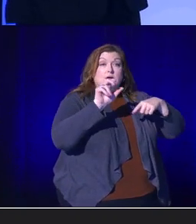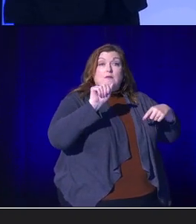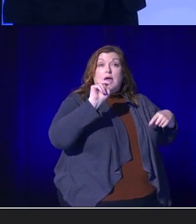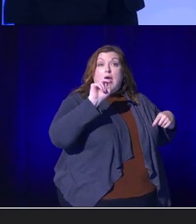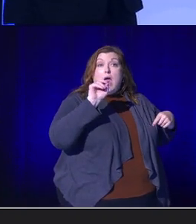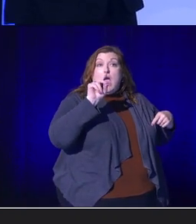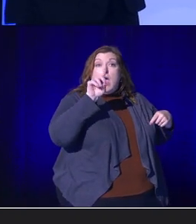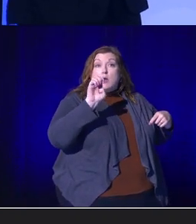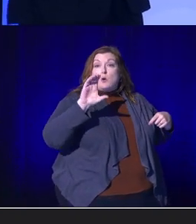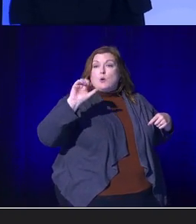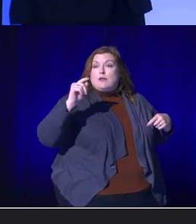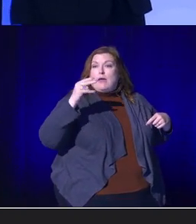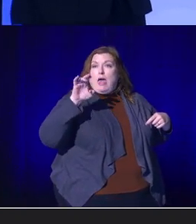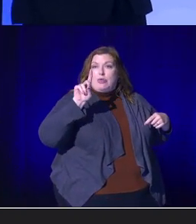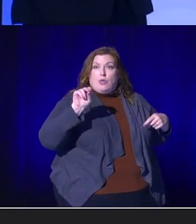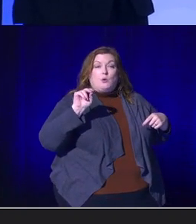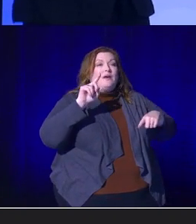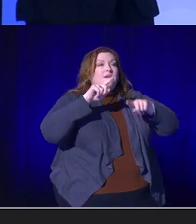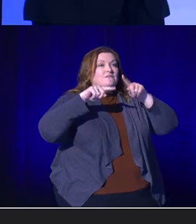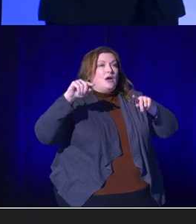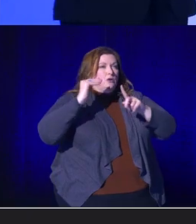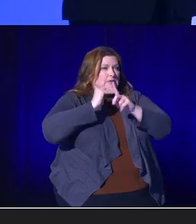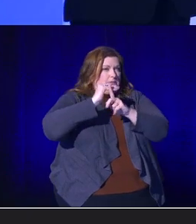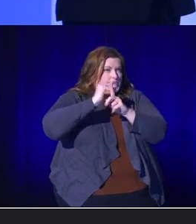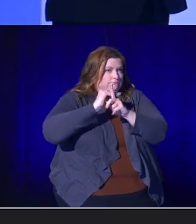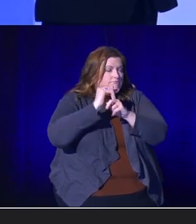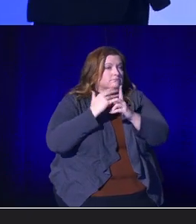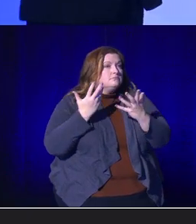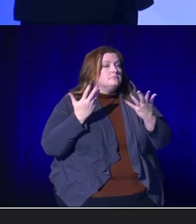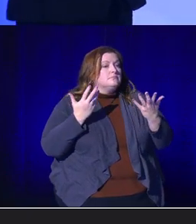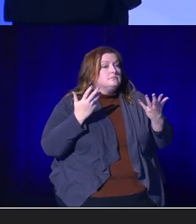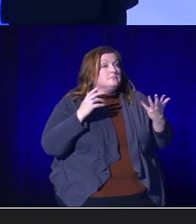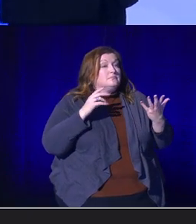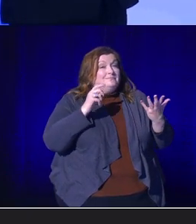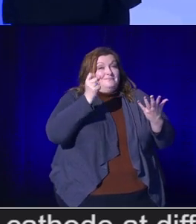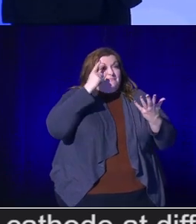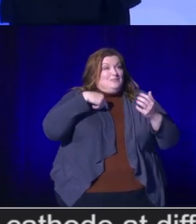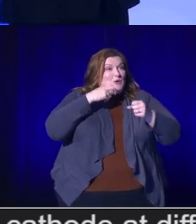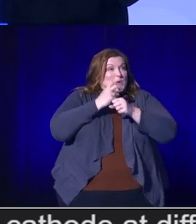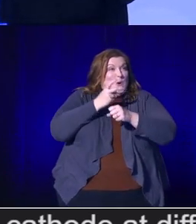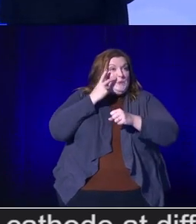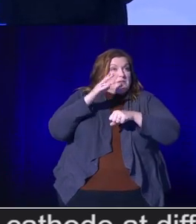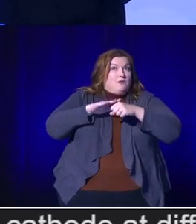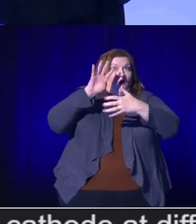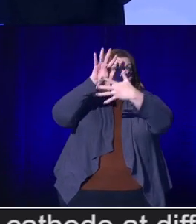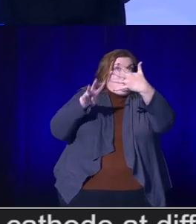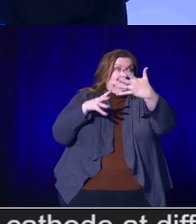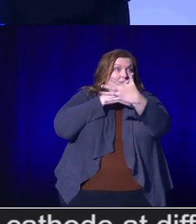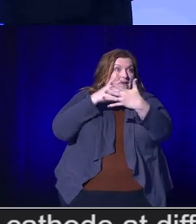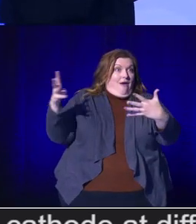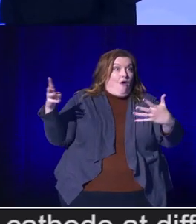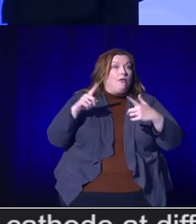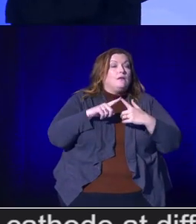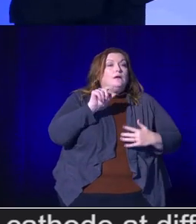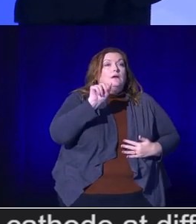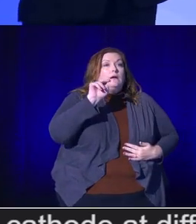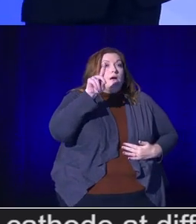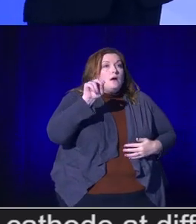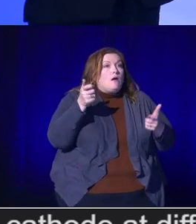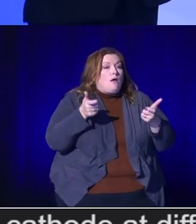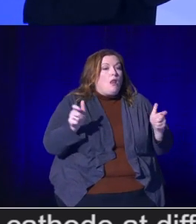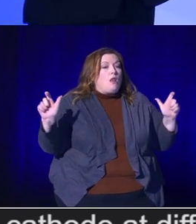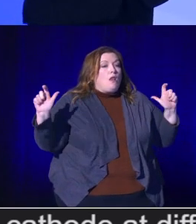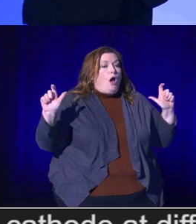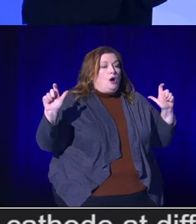and cathode at different isothermal temperatures. And although it's kind of hard to see on this scale, the anode has a larger